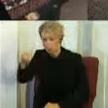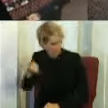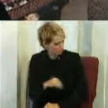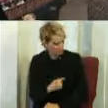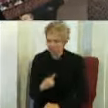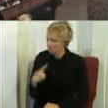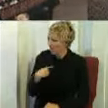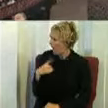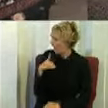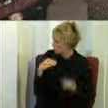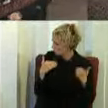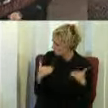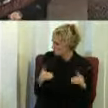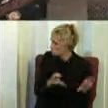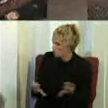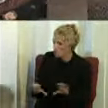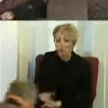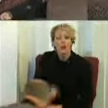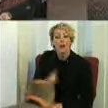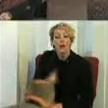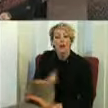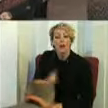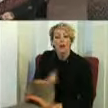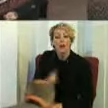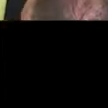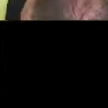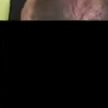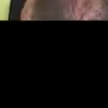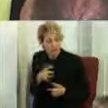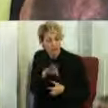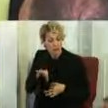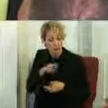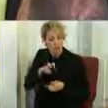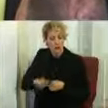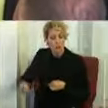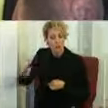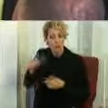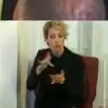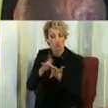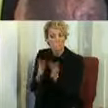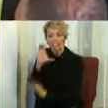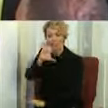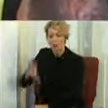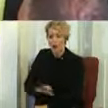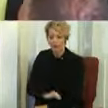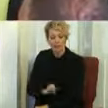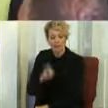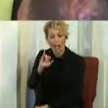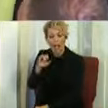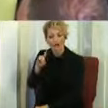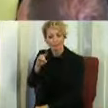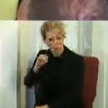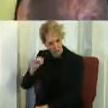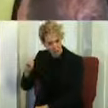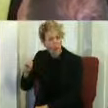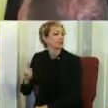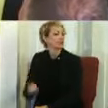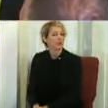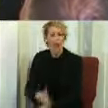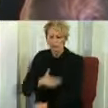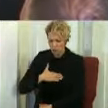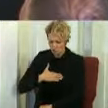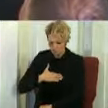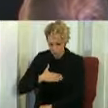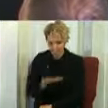And are you committing your life and your spiritual journey to Jesus the Christ? And are you willing to reject